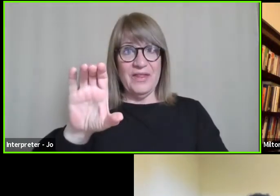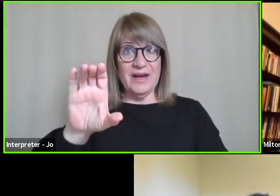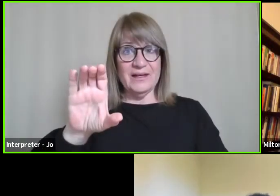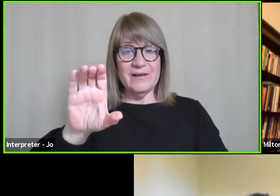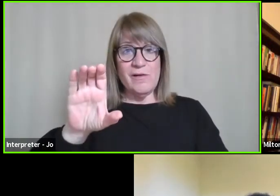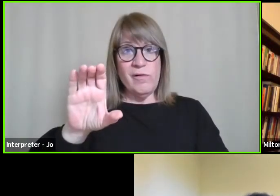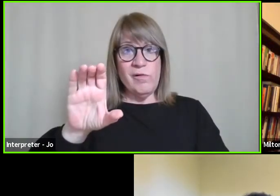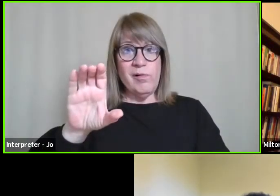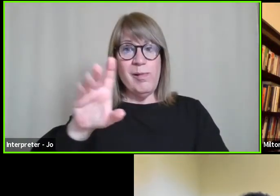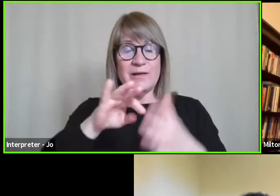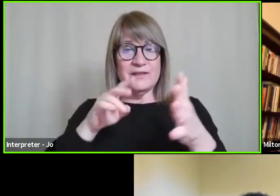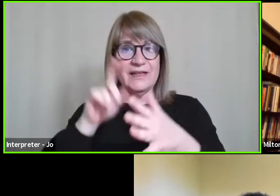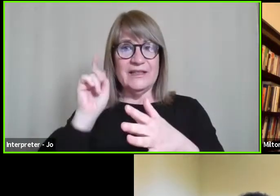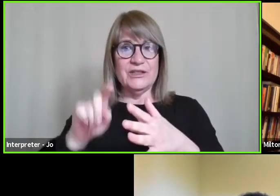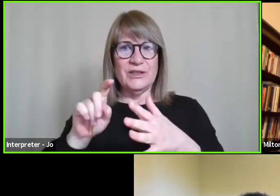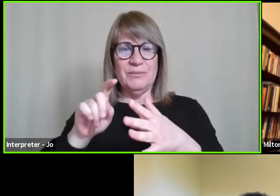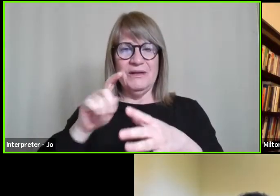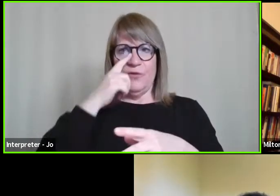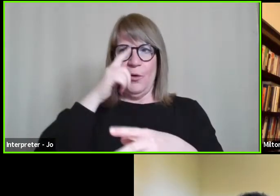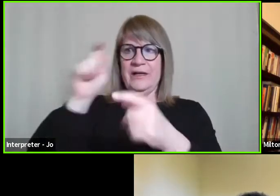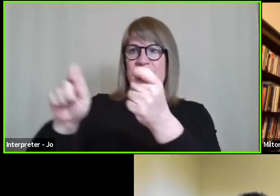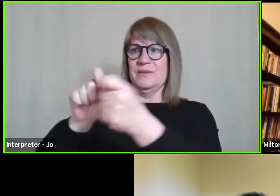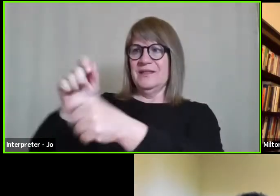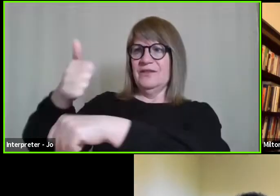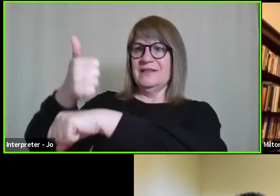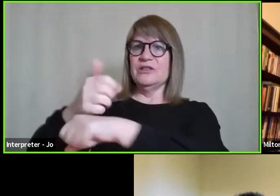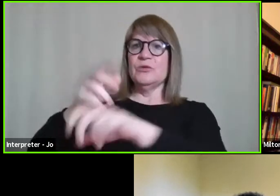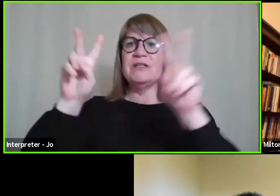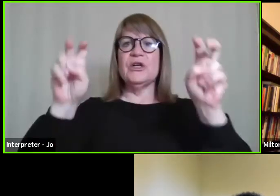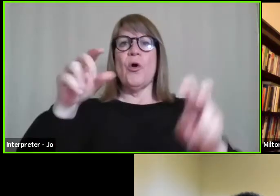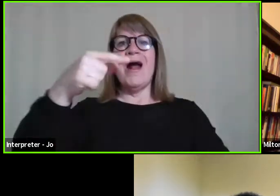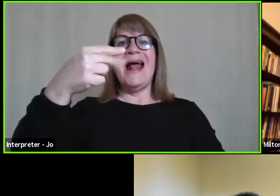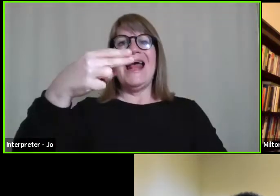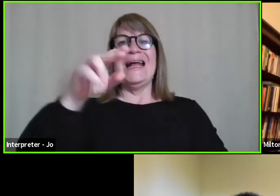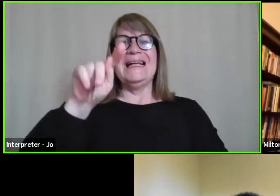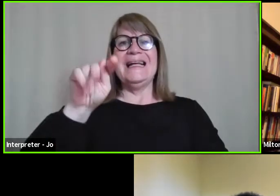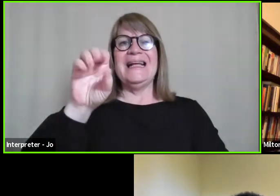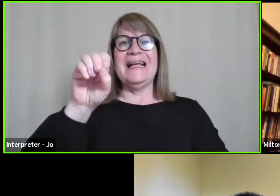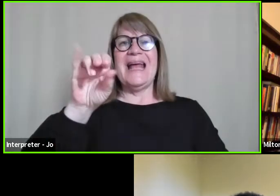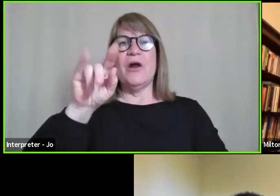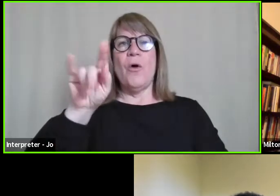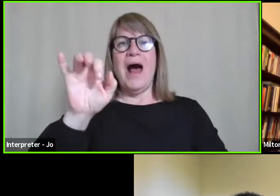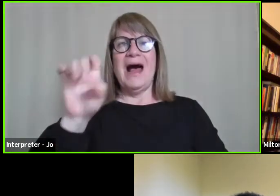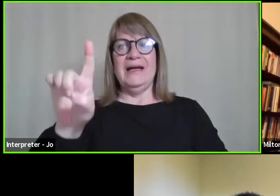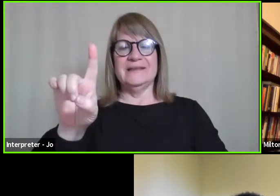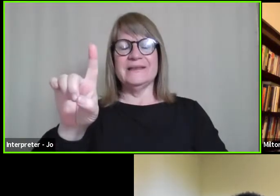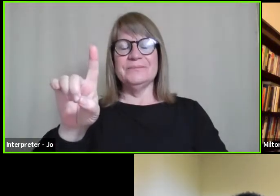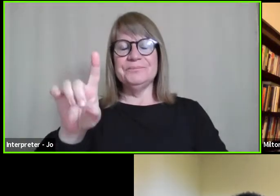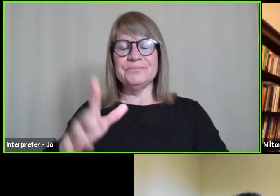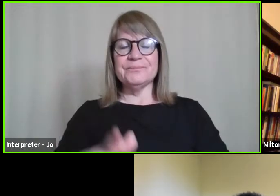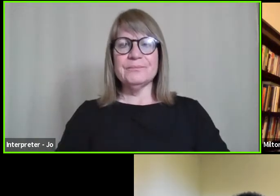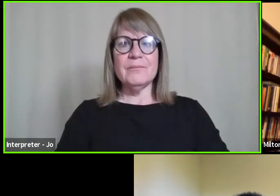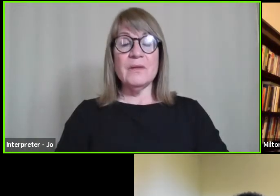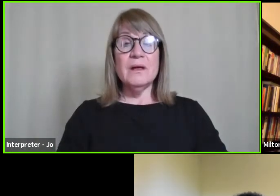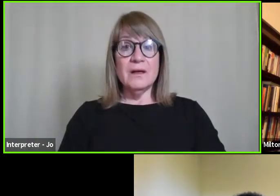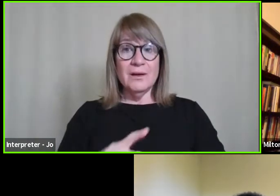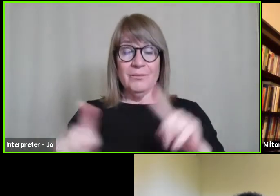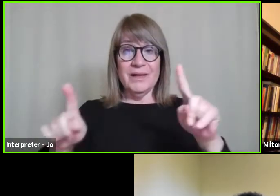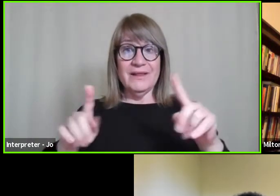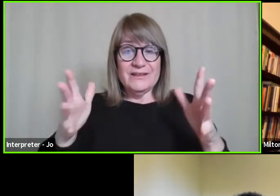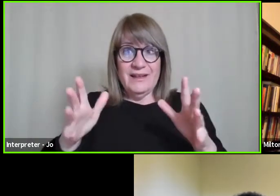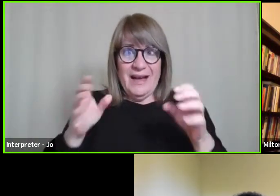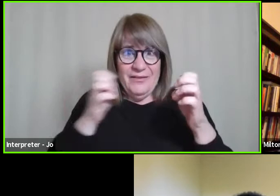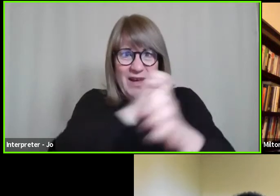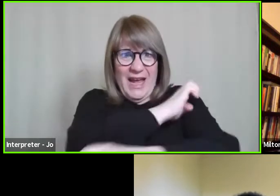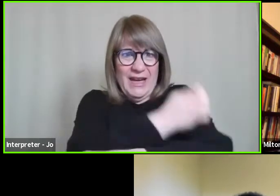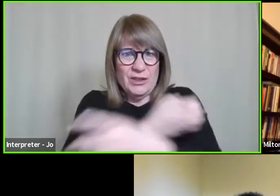better word in the sense that that's the only place where they take place but it is a structure to which there's some energy right now and actually a lot of energy on a statewide